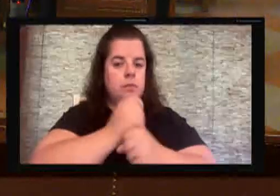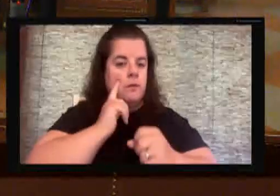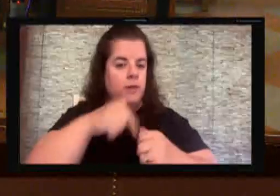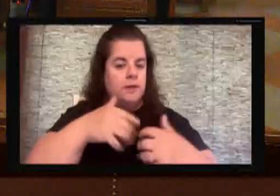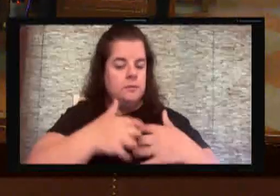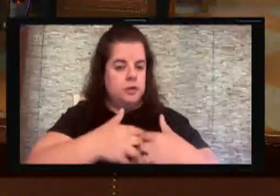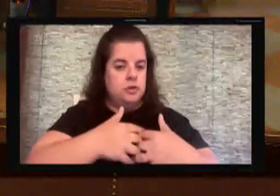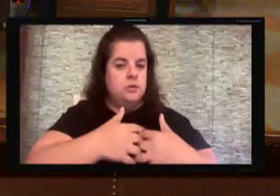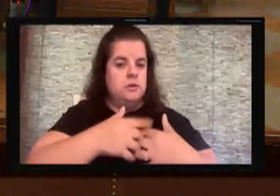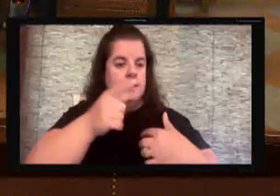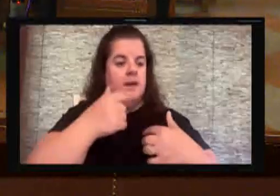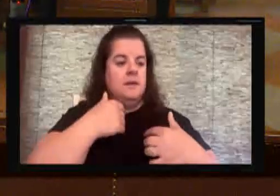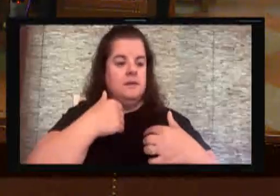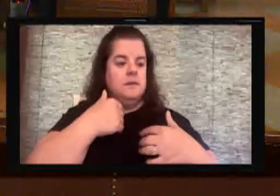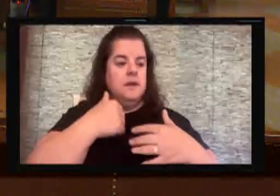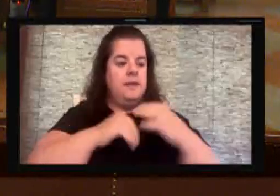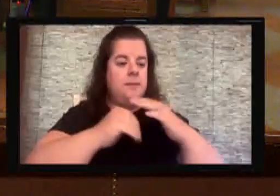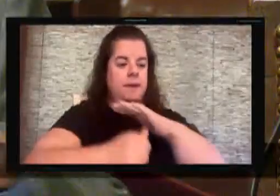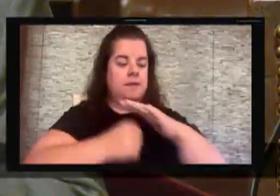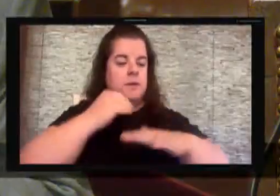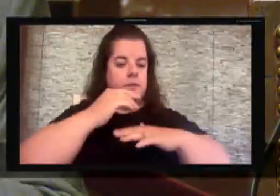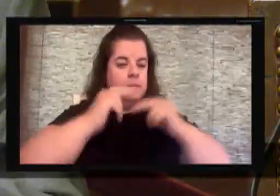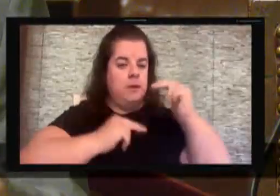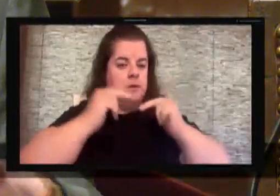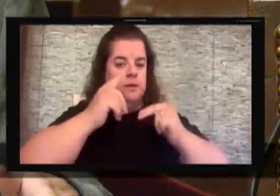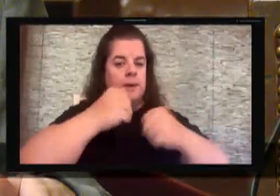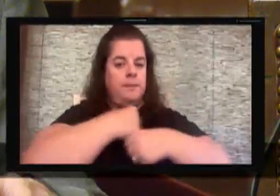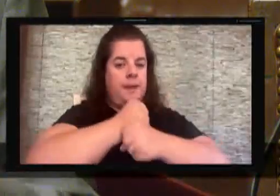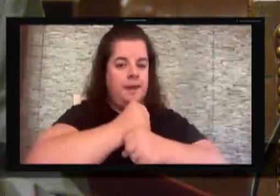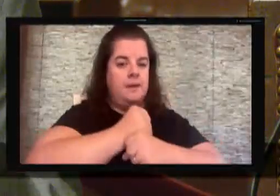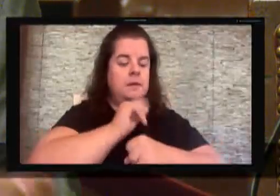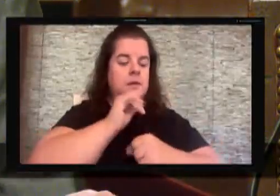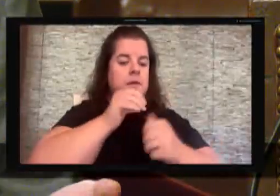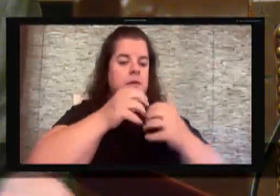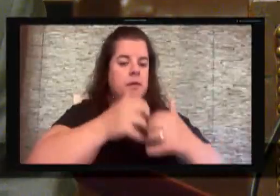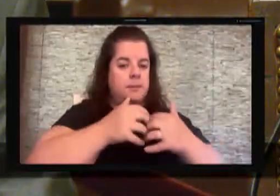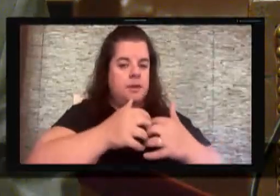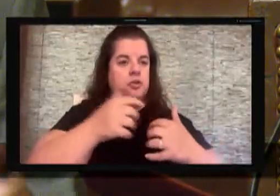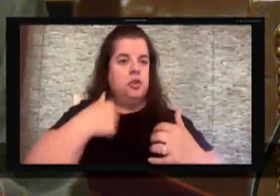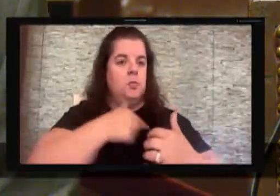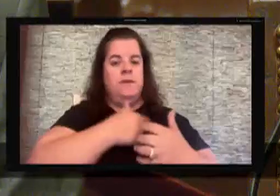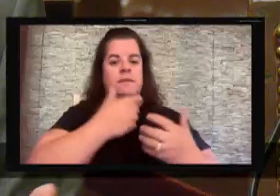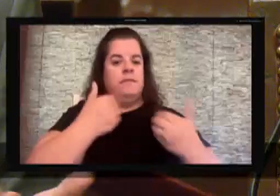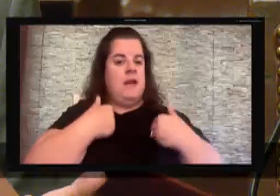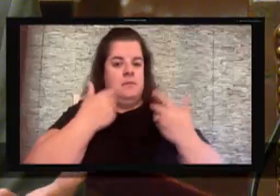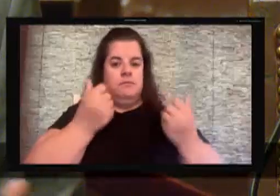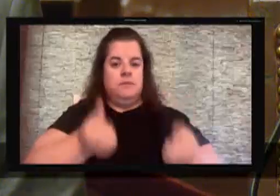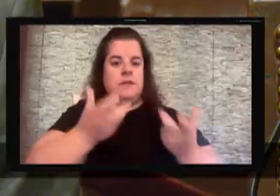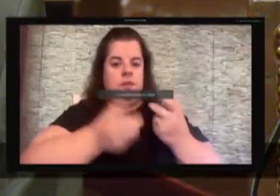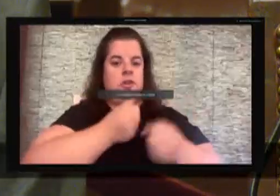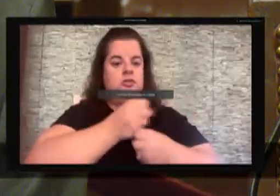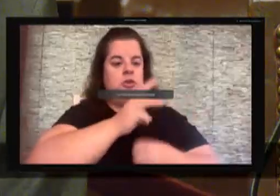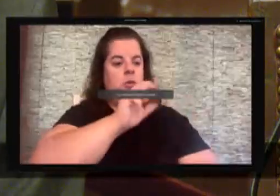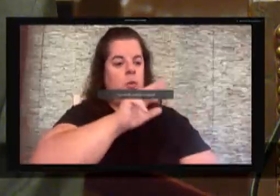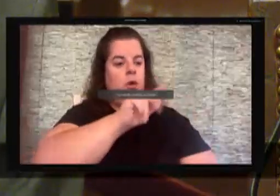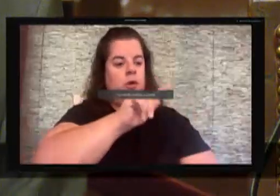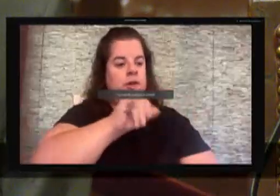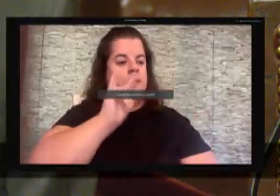They're the only, they manufacture the machine. That's, we've had it for several years now. The warranty's run out. This is to renew the warranty,